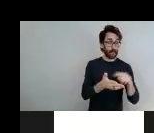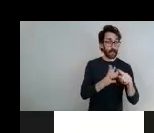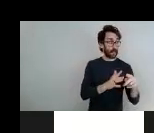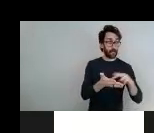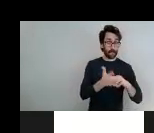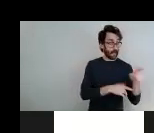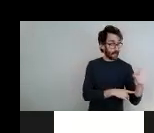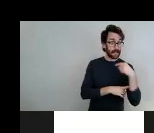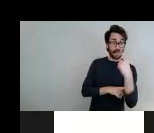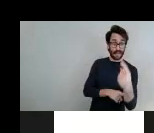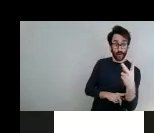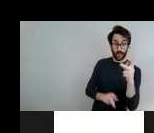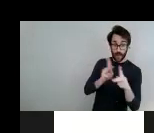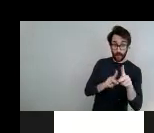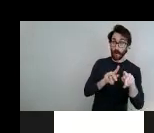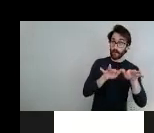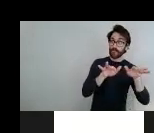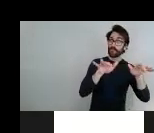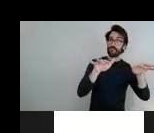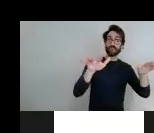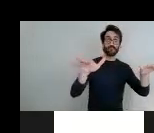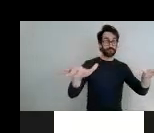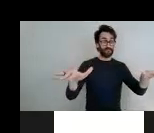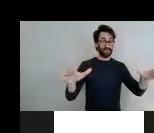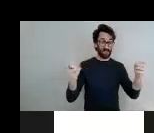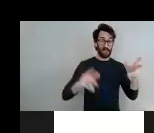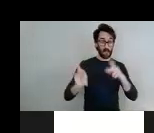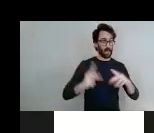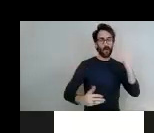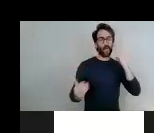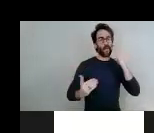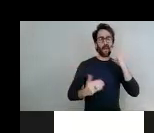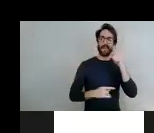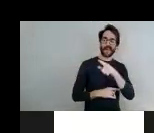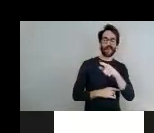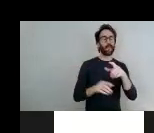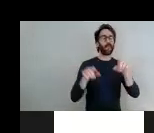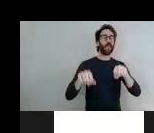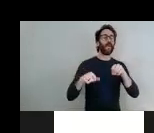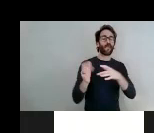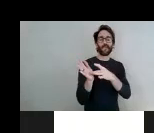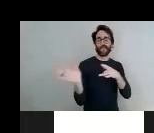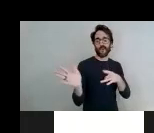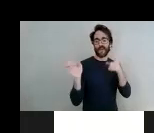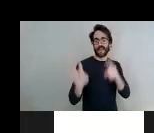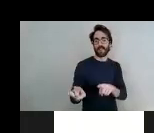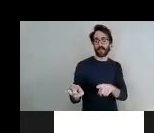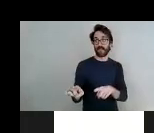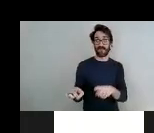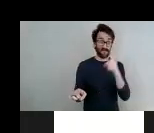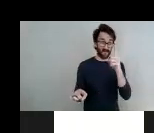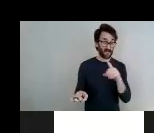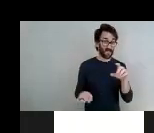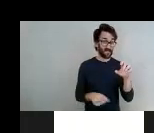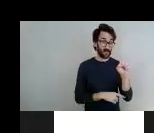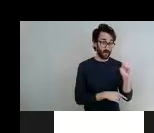quickly, and it could potentially reach millions of people. So that kind of gives you an idea of the impact that social media can have. So if you share, let's